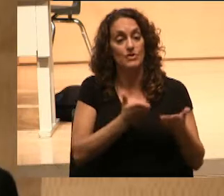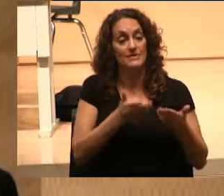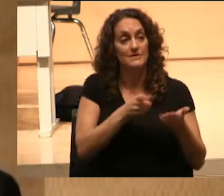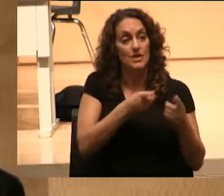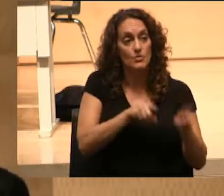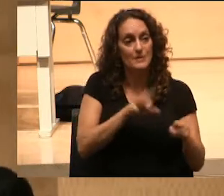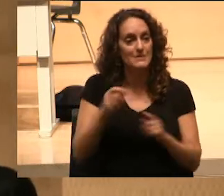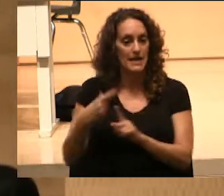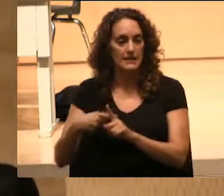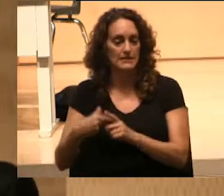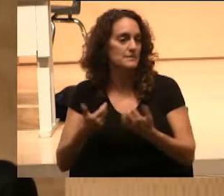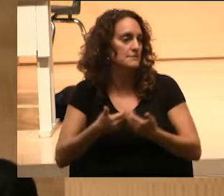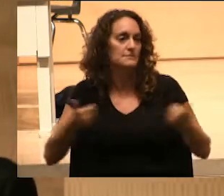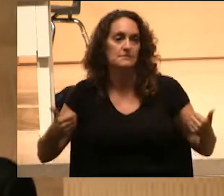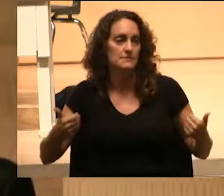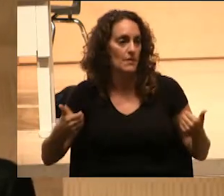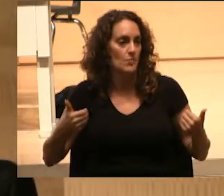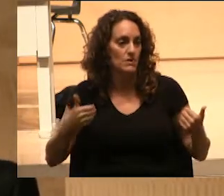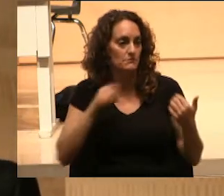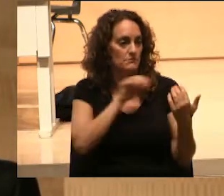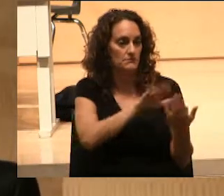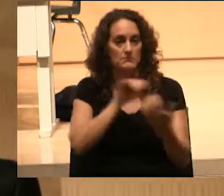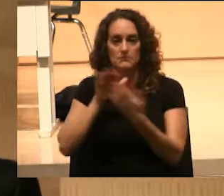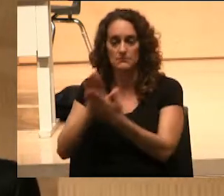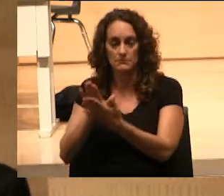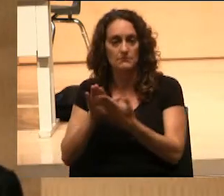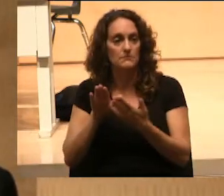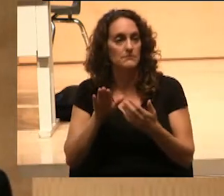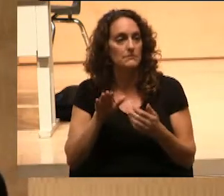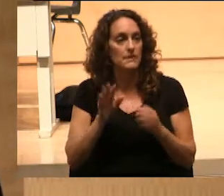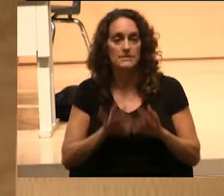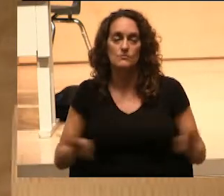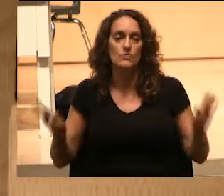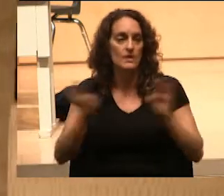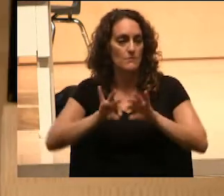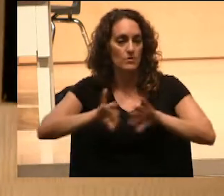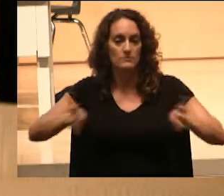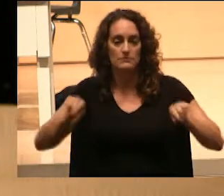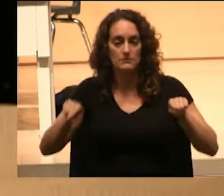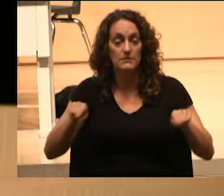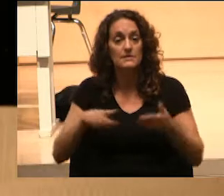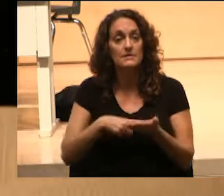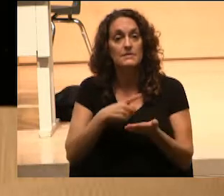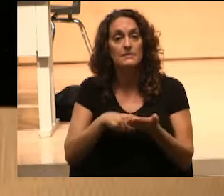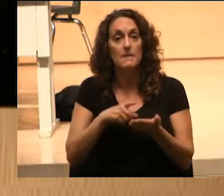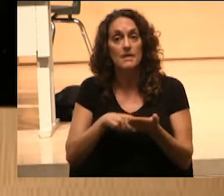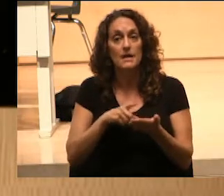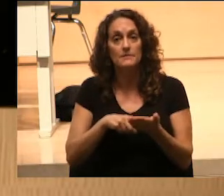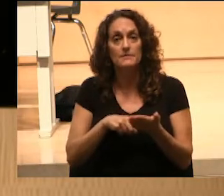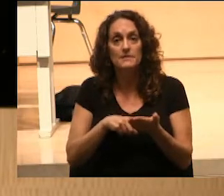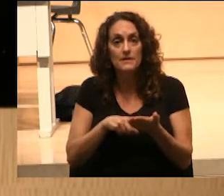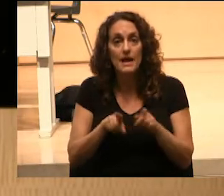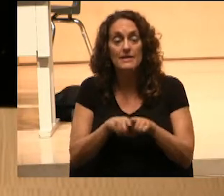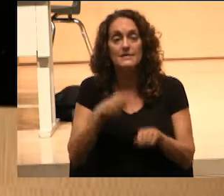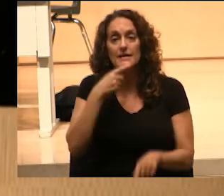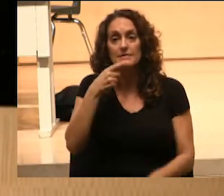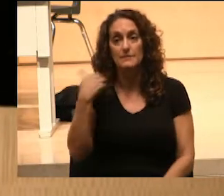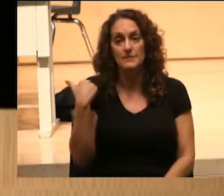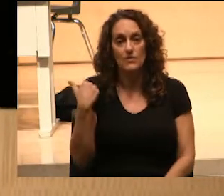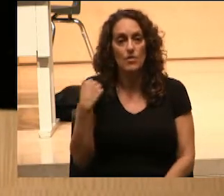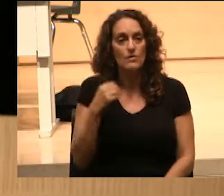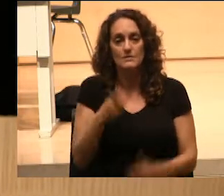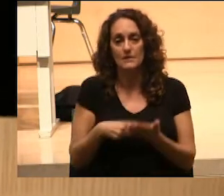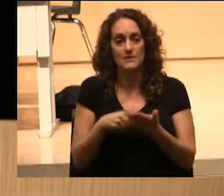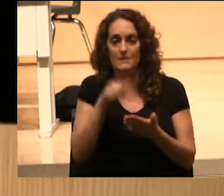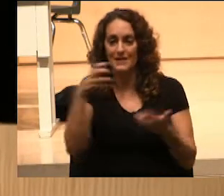think is a really good idea, because it's two very different hats to wear, and sometimes the legalities also don't, as I said, don't